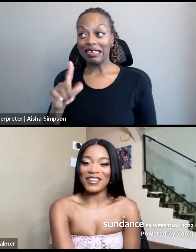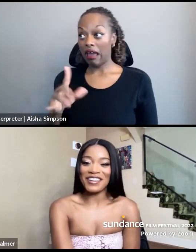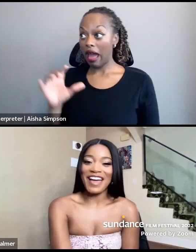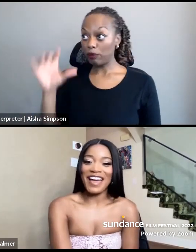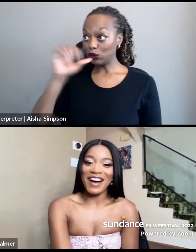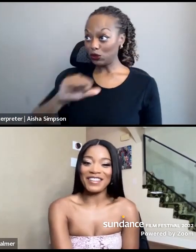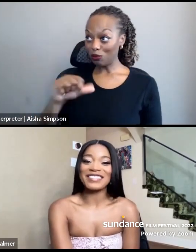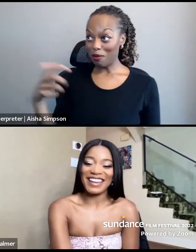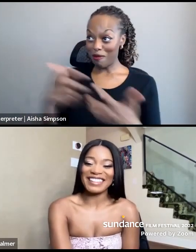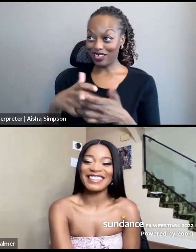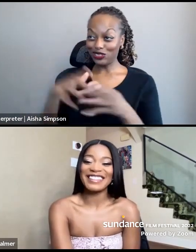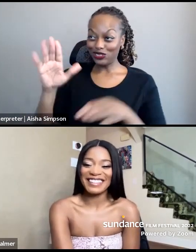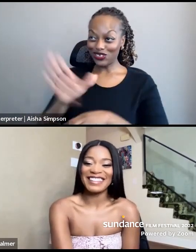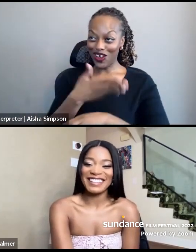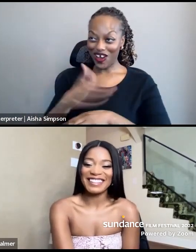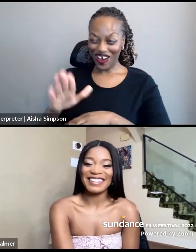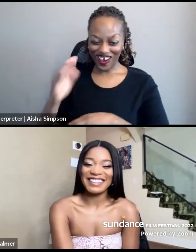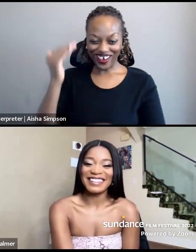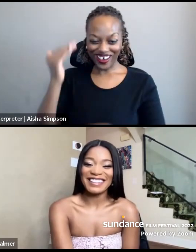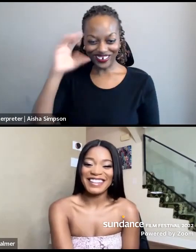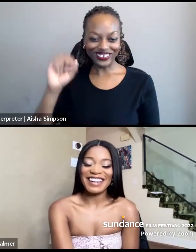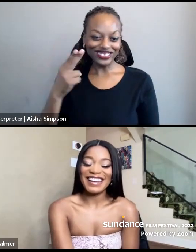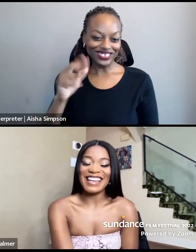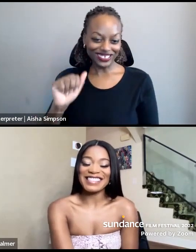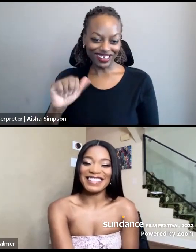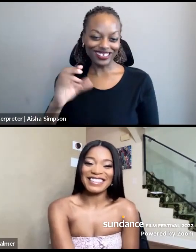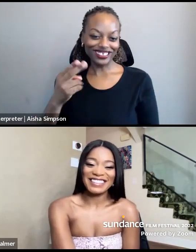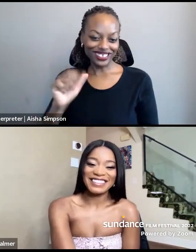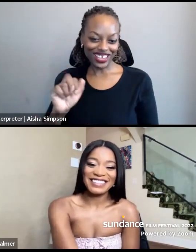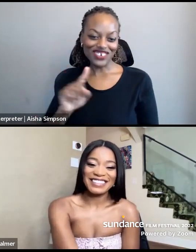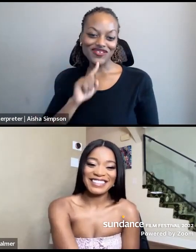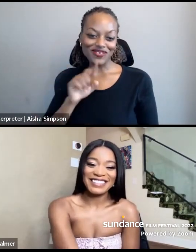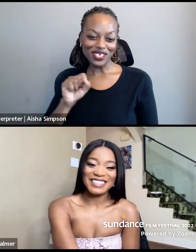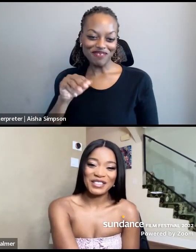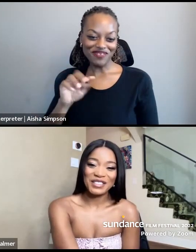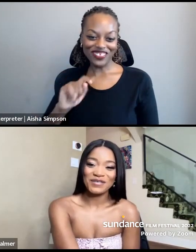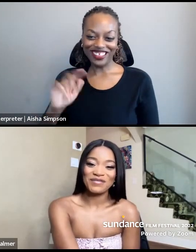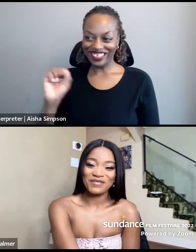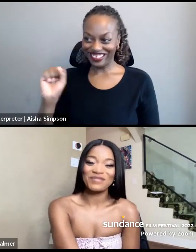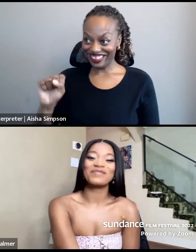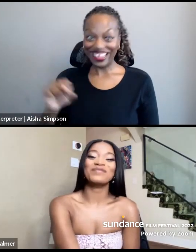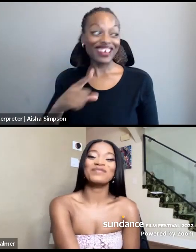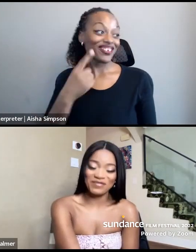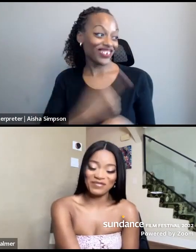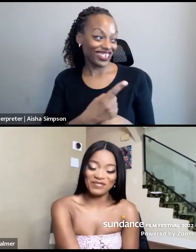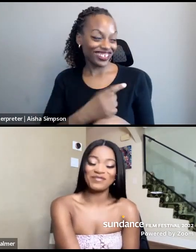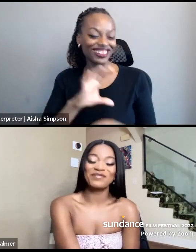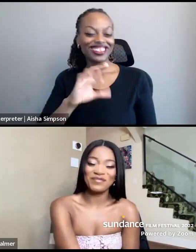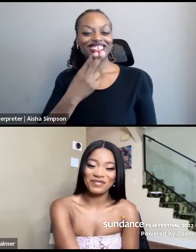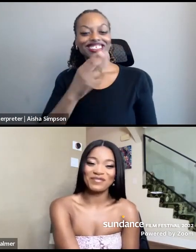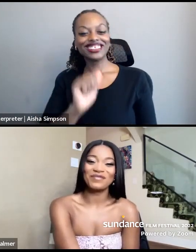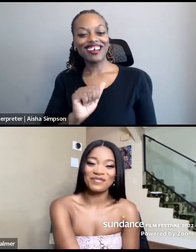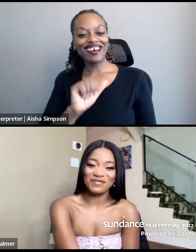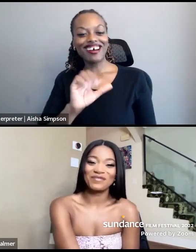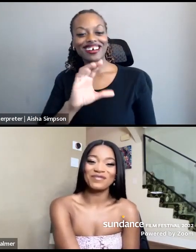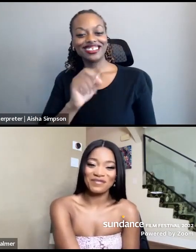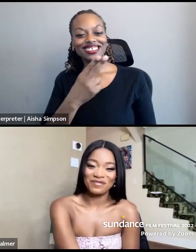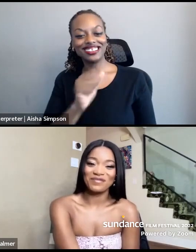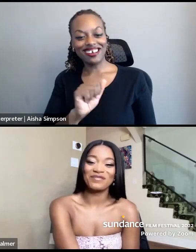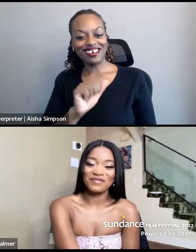Yeah. Not it out. Yeah. Yeah. Classic. Yeah. The Cha Cha slide. Yeah, that's the real party starter.